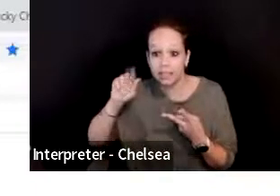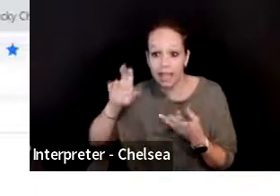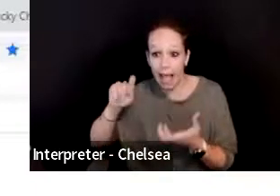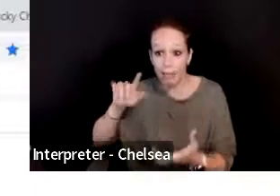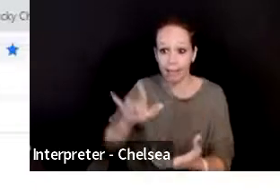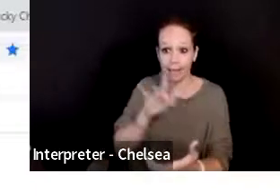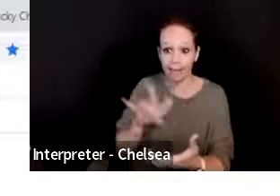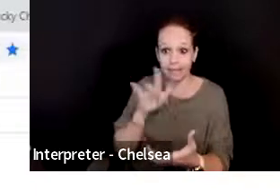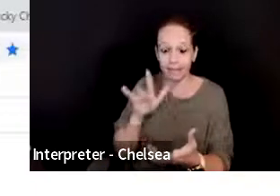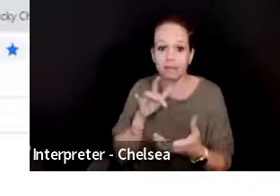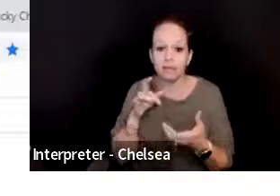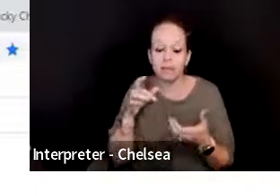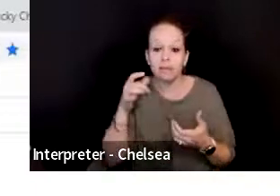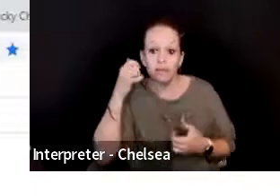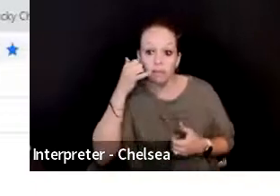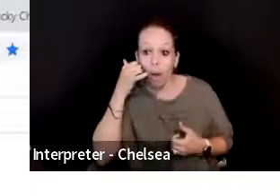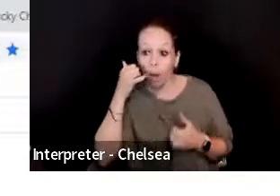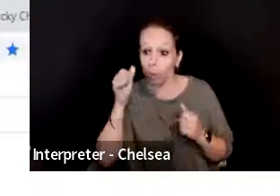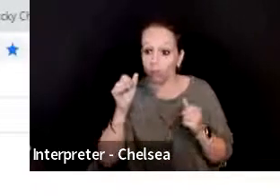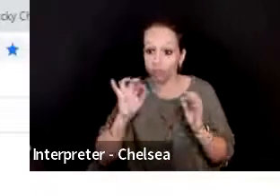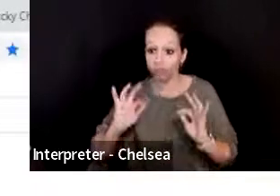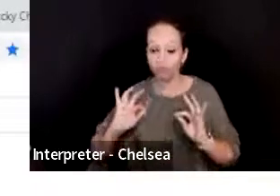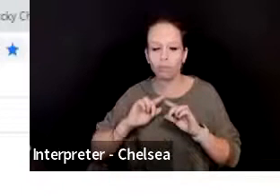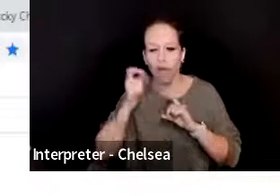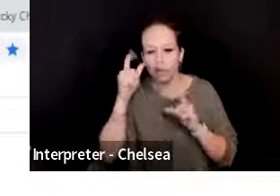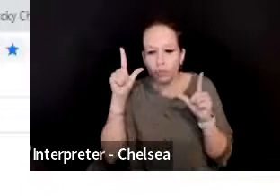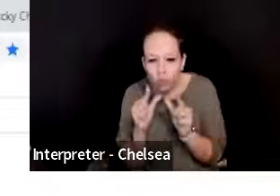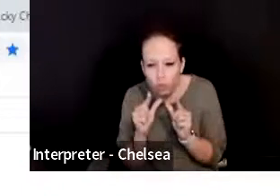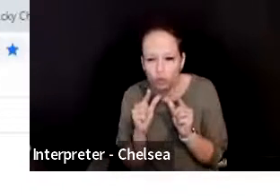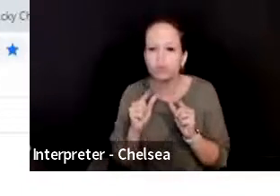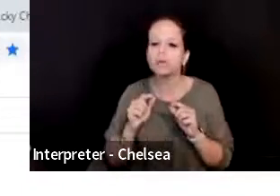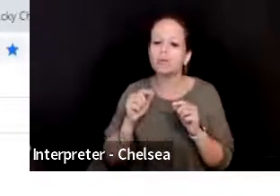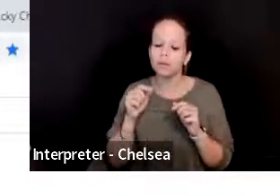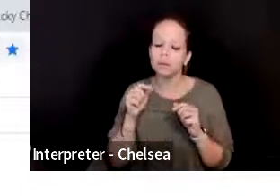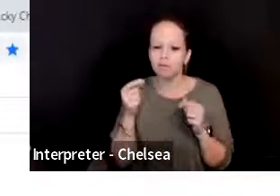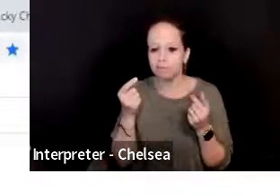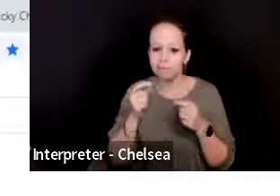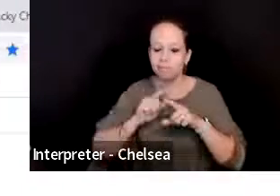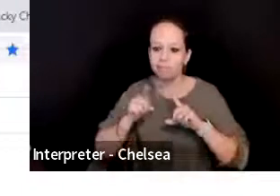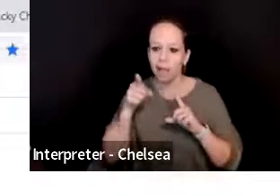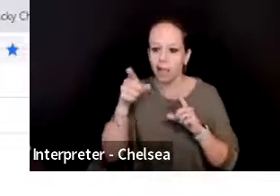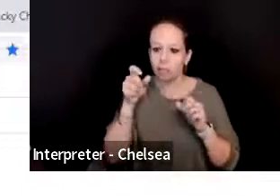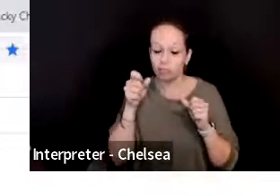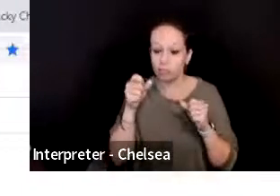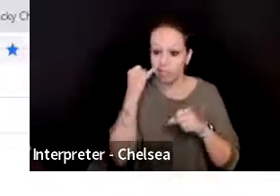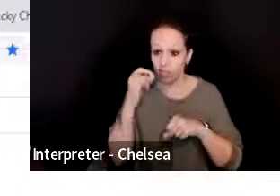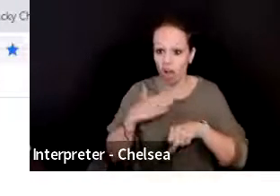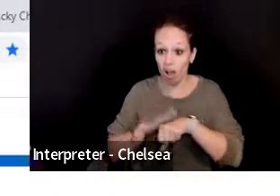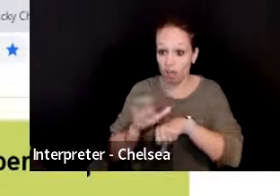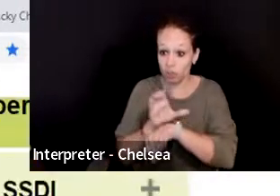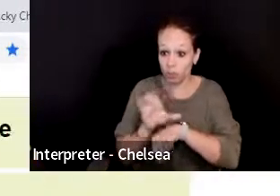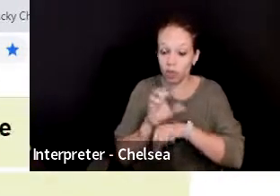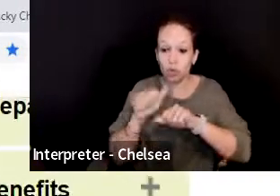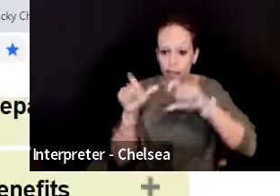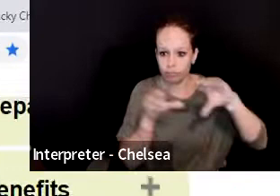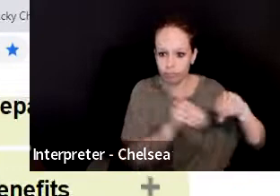bit smaller, but you can also, as I said, just minimize your Zoom window and then you could open up that link. So I'm going